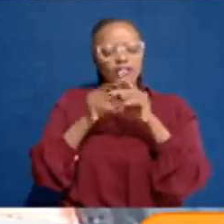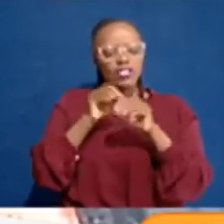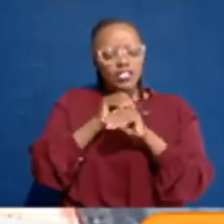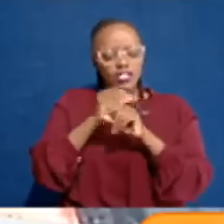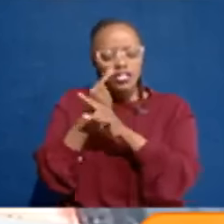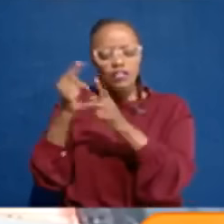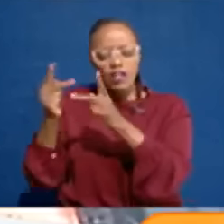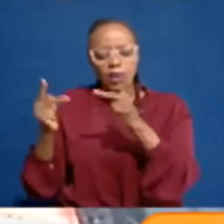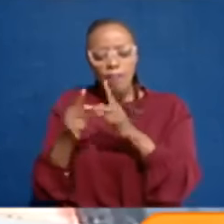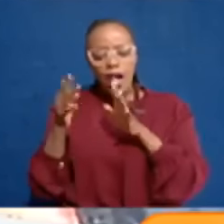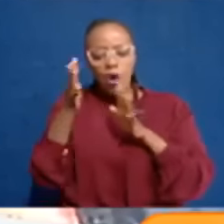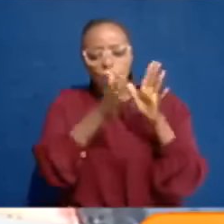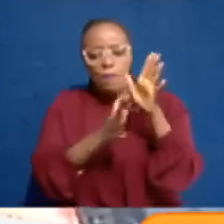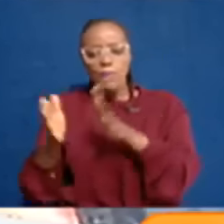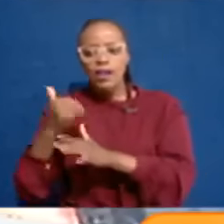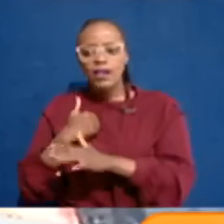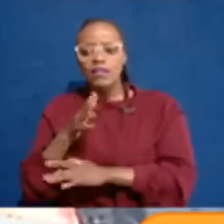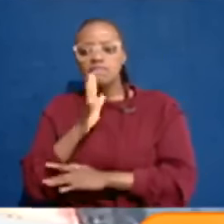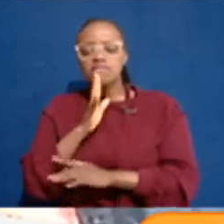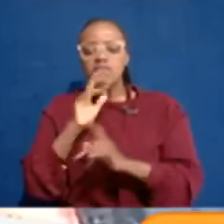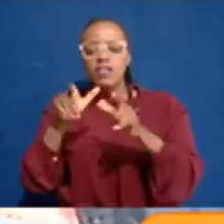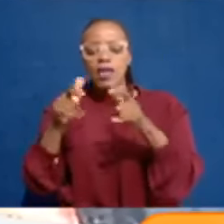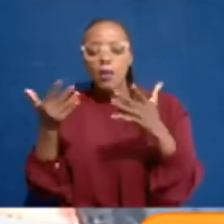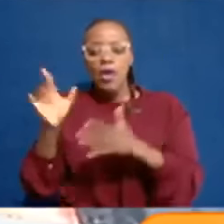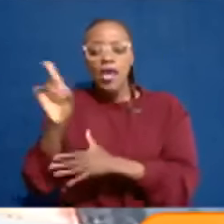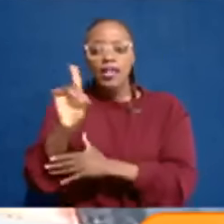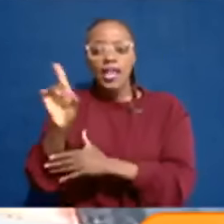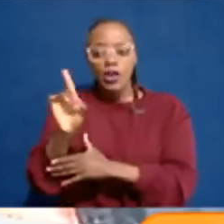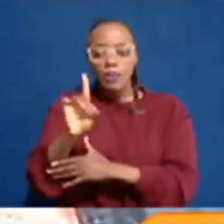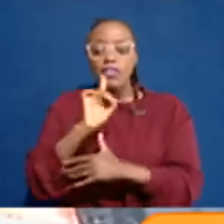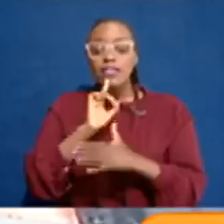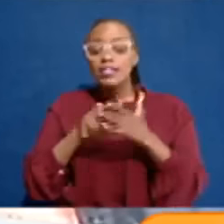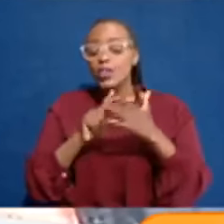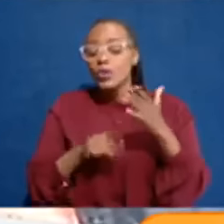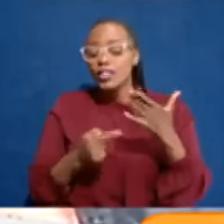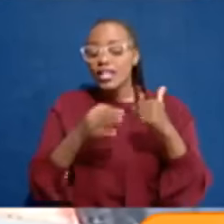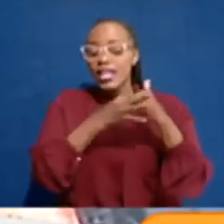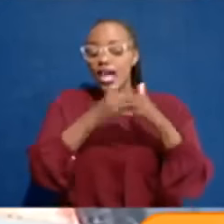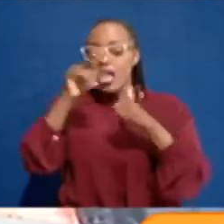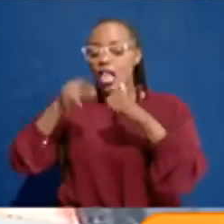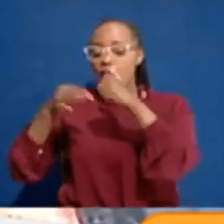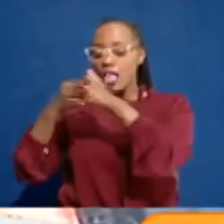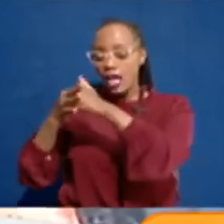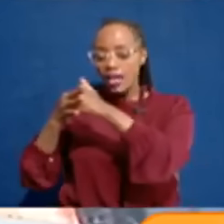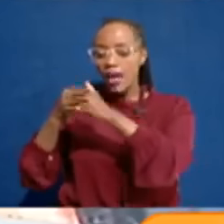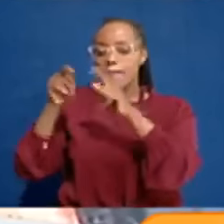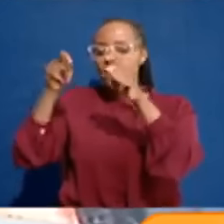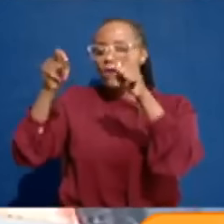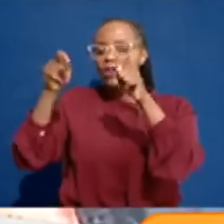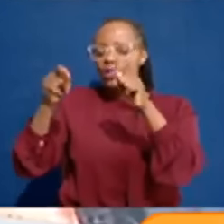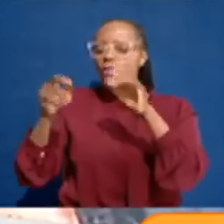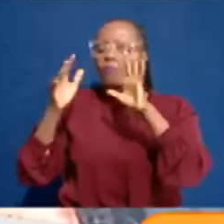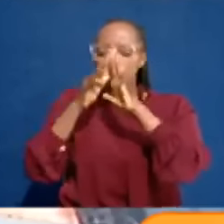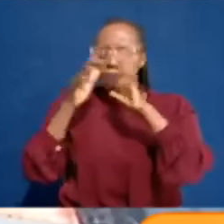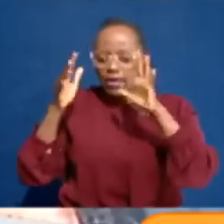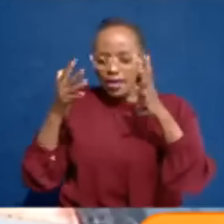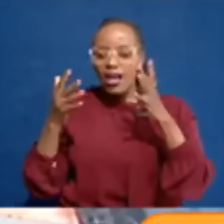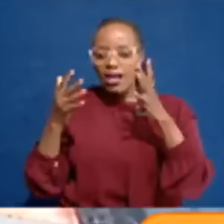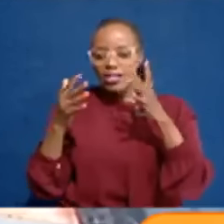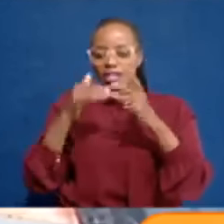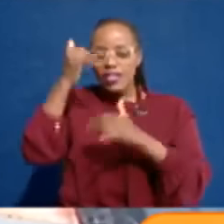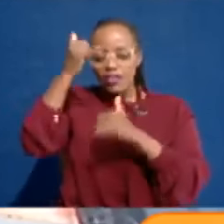as scheduled. Speaking to the media in Nairobi, they said that Nane Nane protests will be significant and the